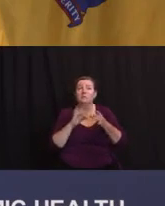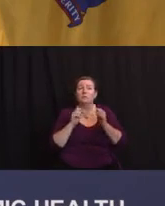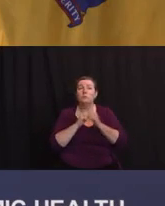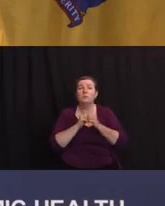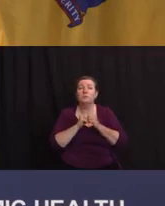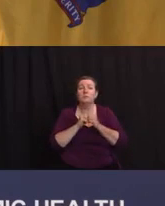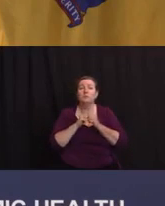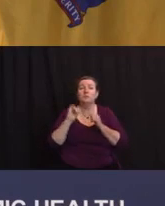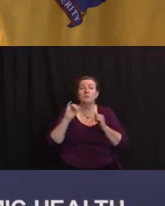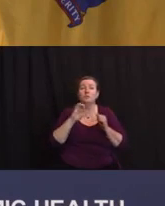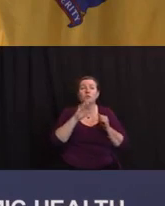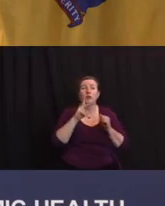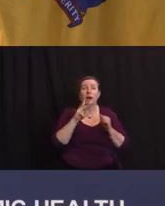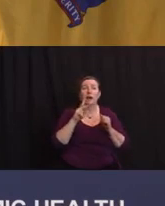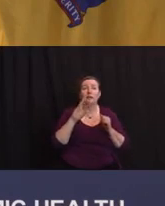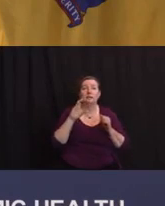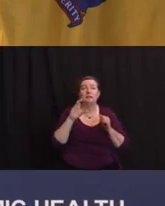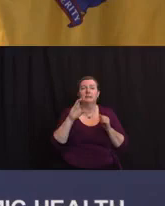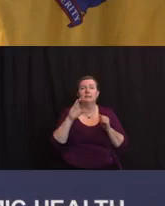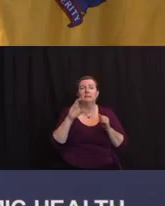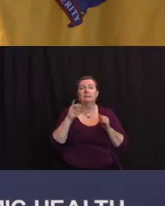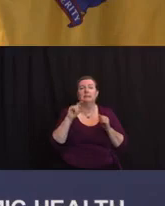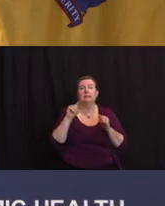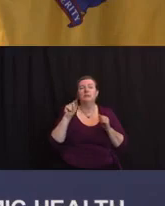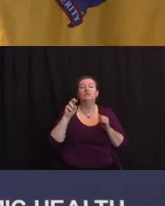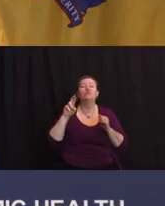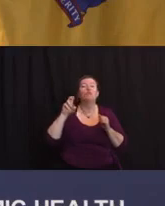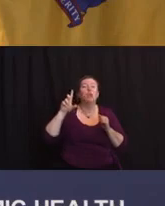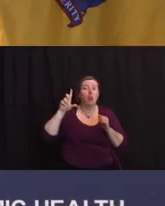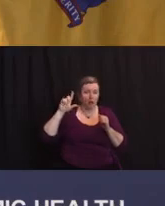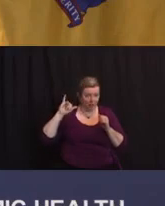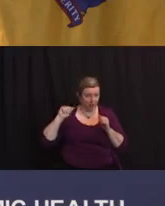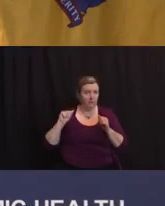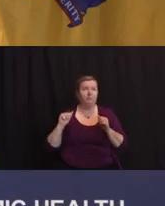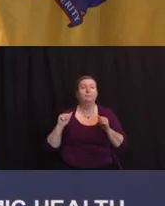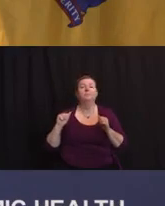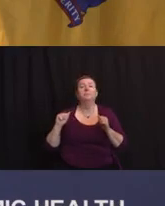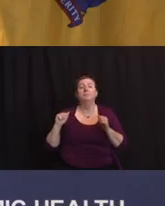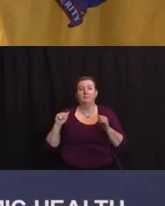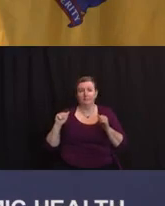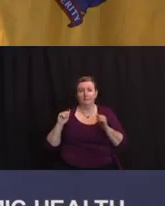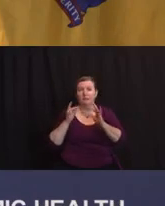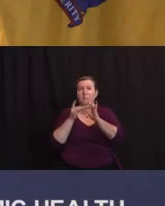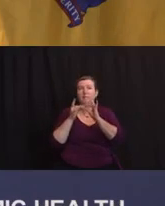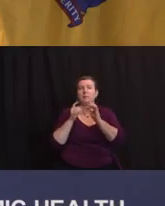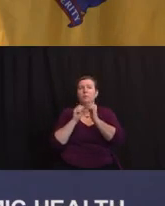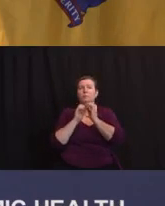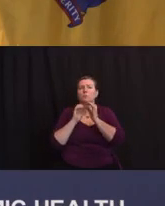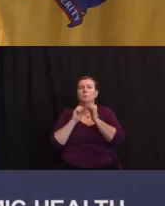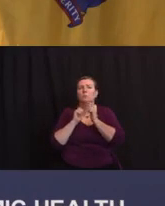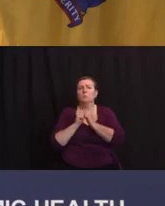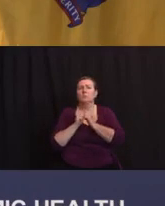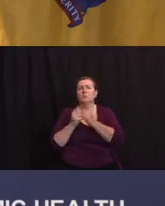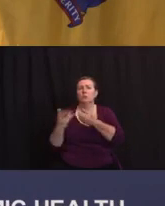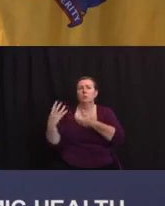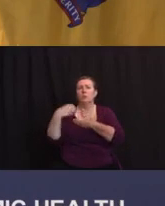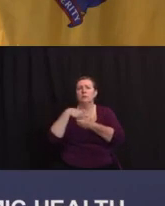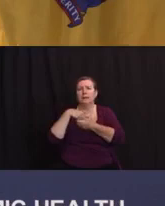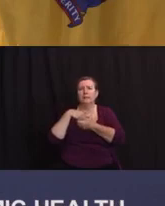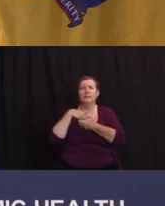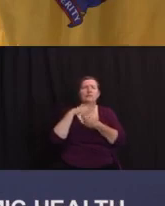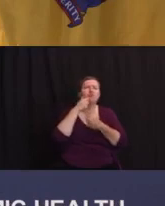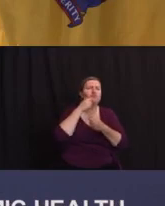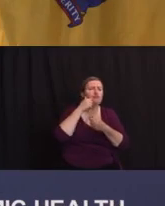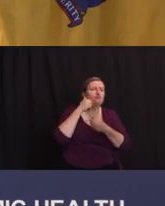week about teaching diversity and inclusion, including gender and sexual orientation at the elementary school level, and